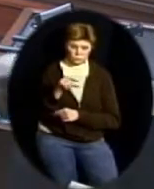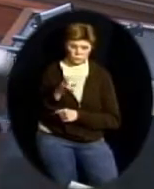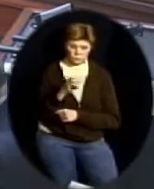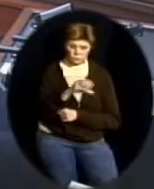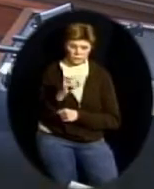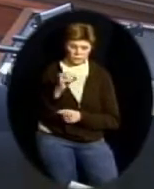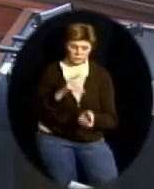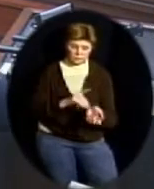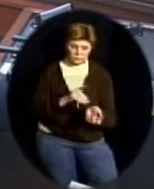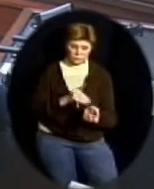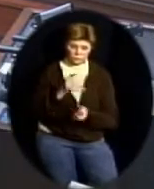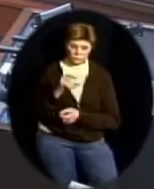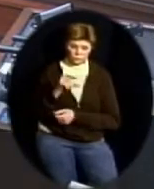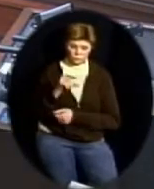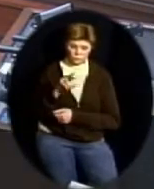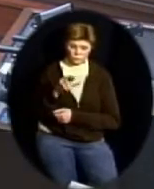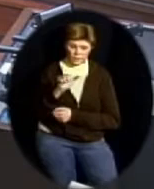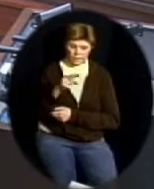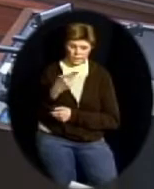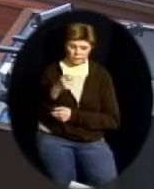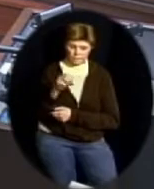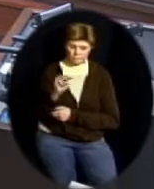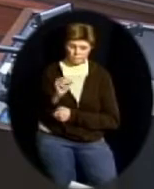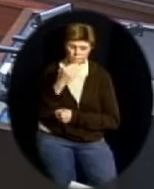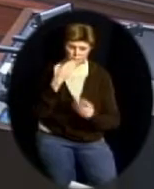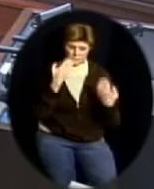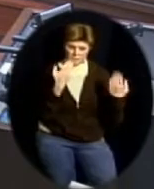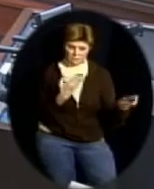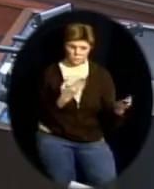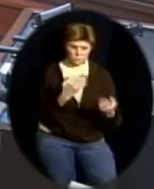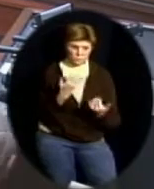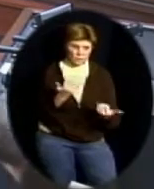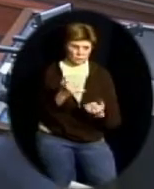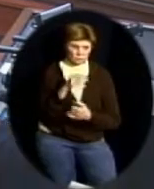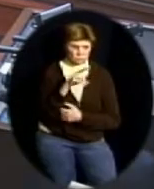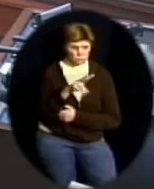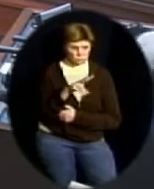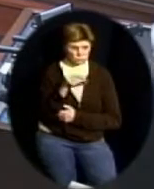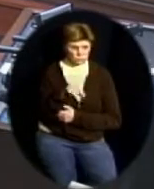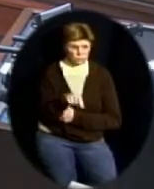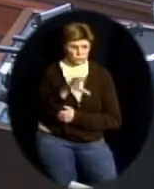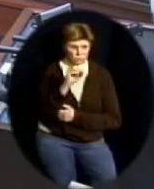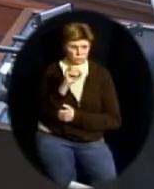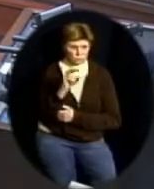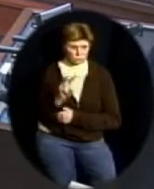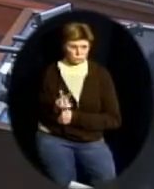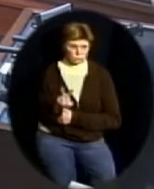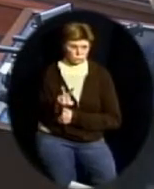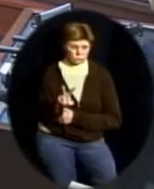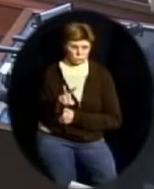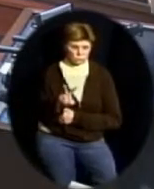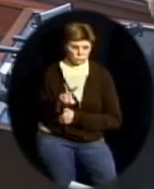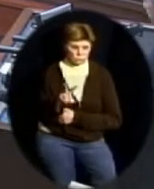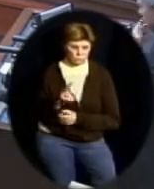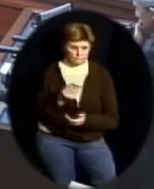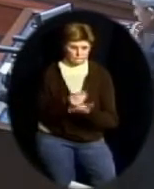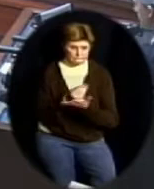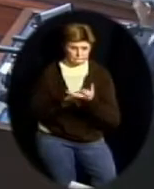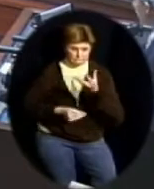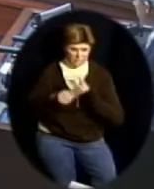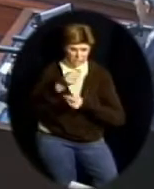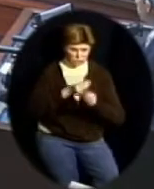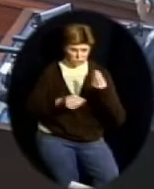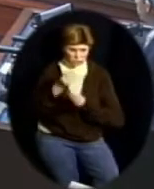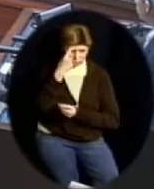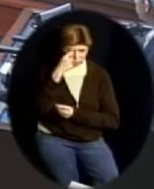Next item 2.02, is our budget development process for this fiscal year. And Dr. All, you'd like to make some opening remarks about that as